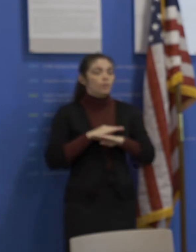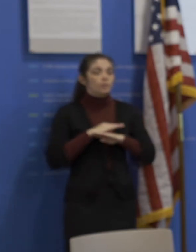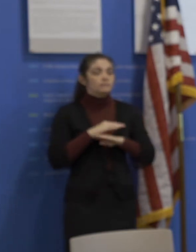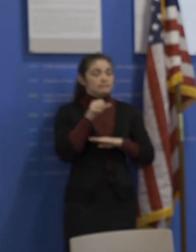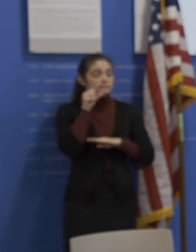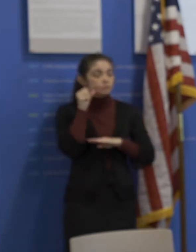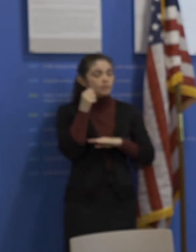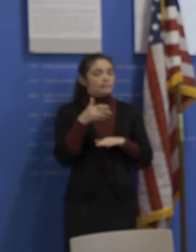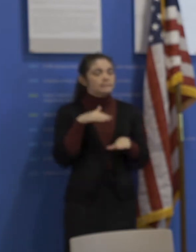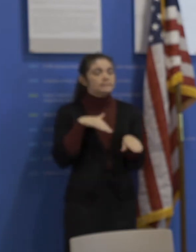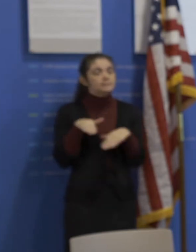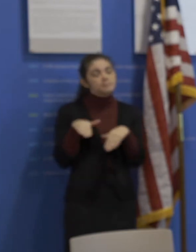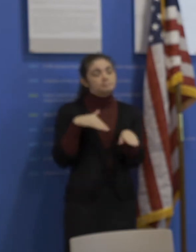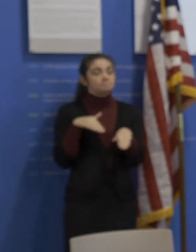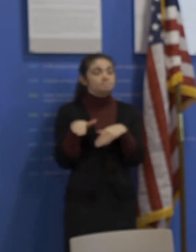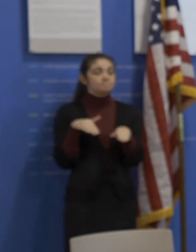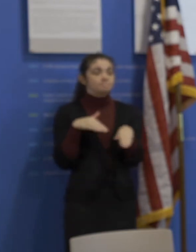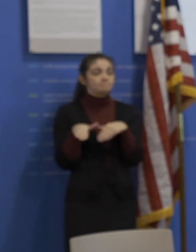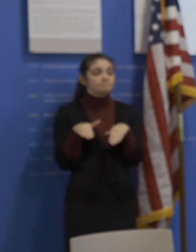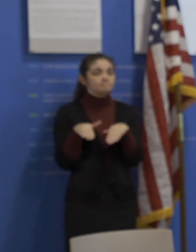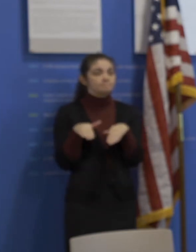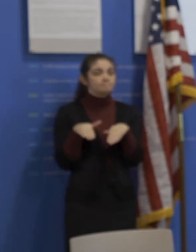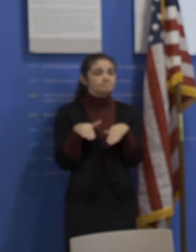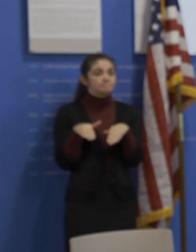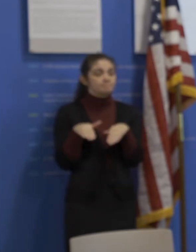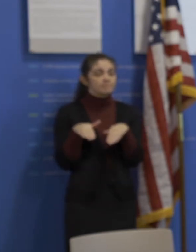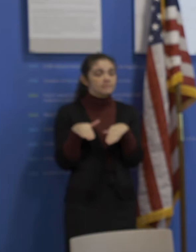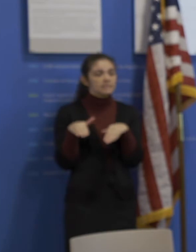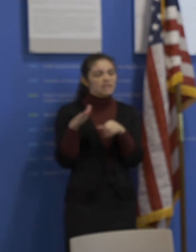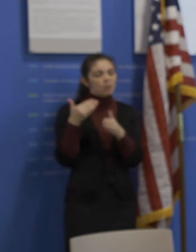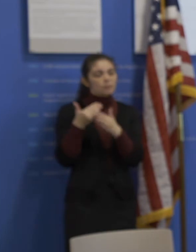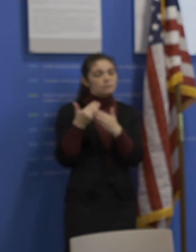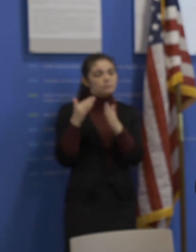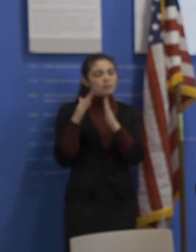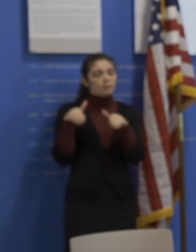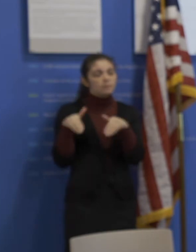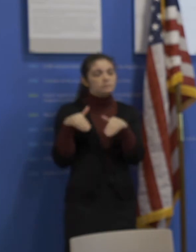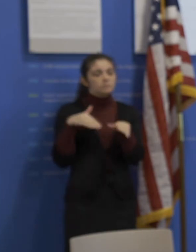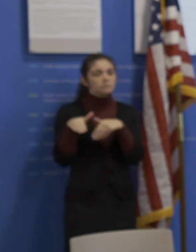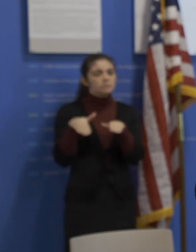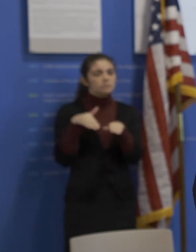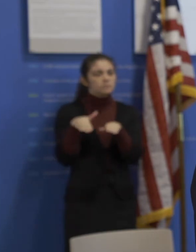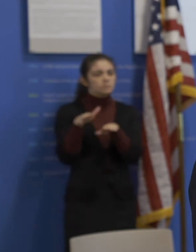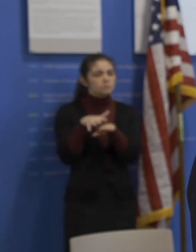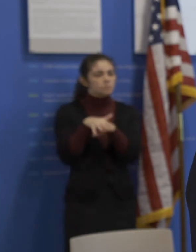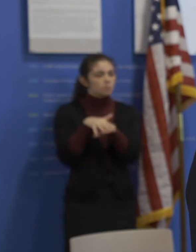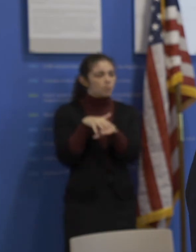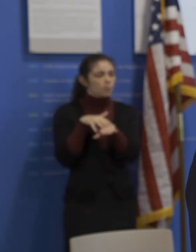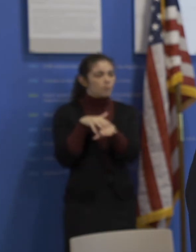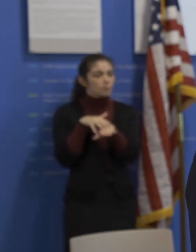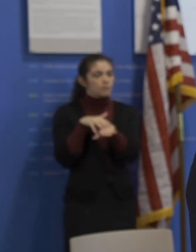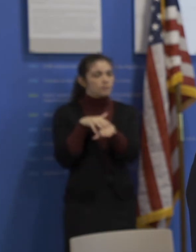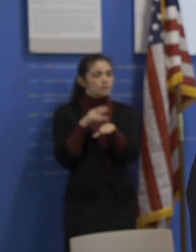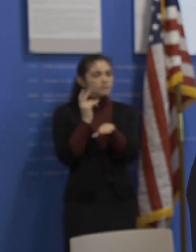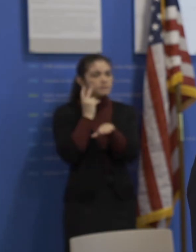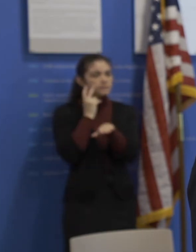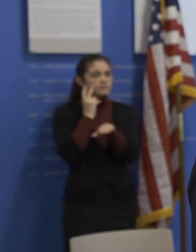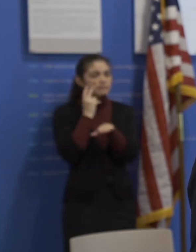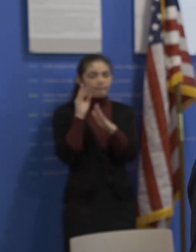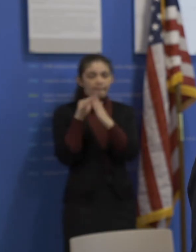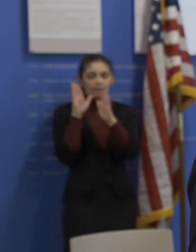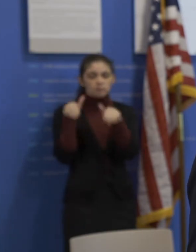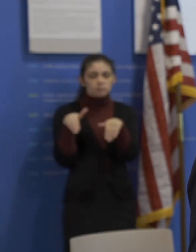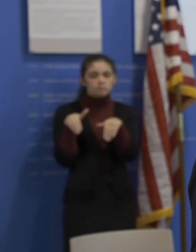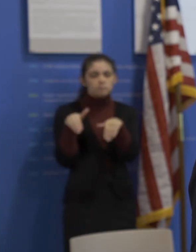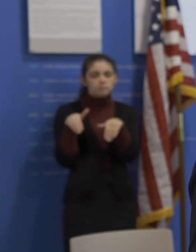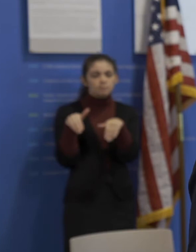yesterday. And he was walking in his neighborhood, and he slowed down to look at a house